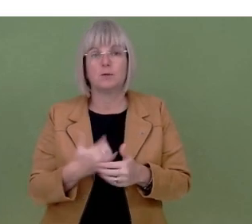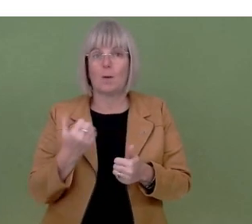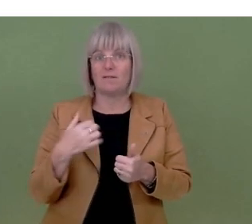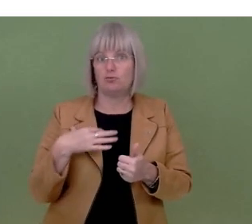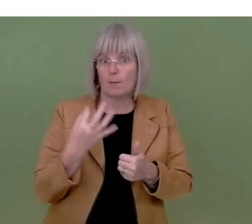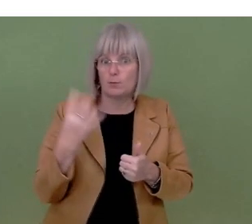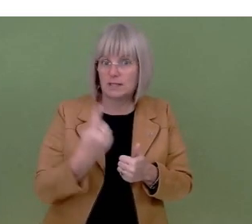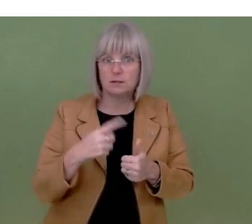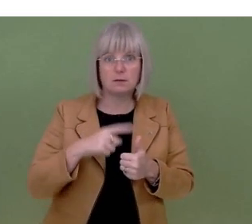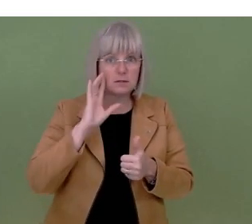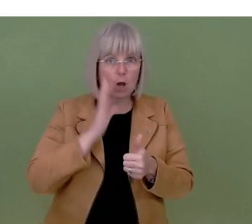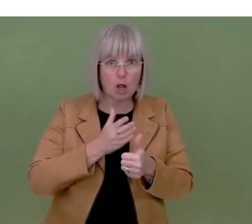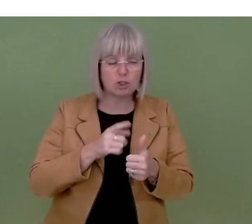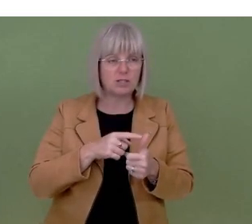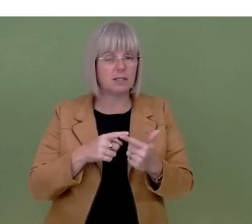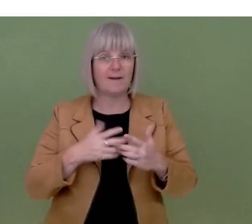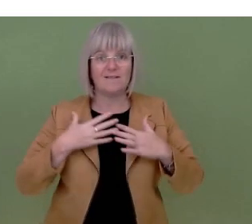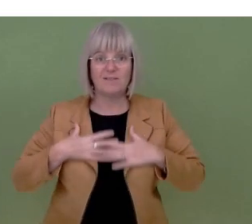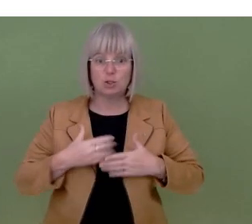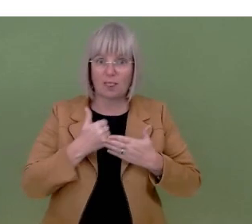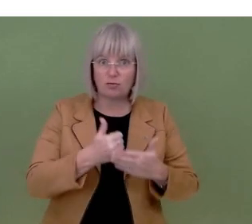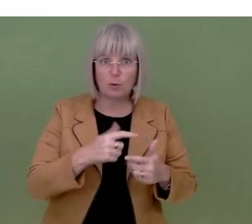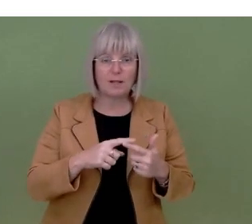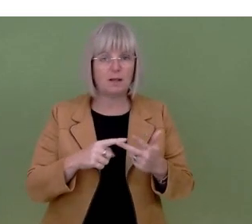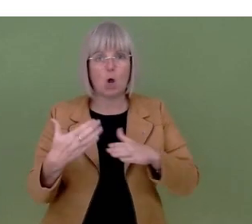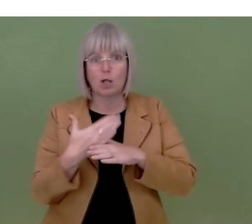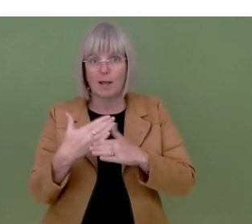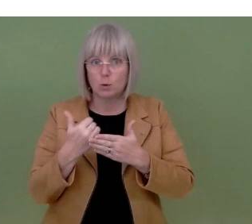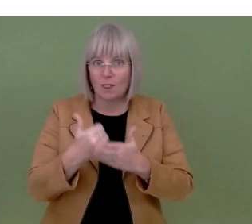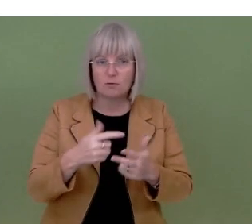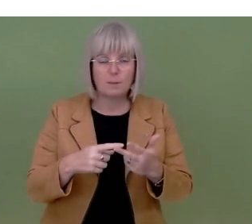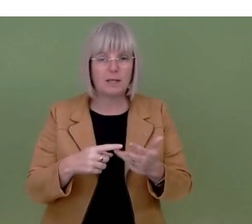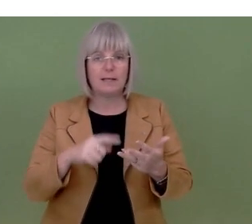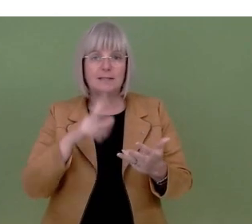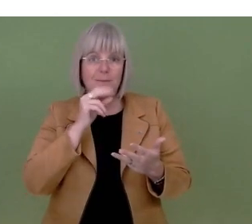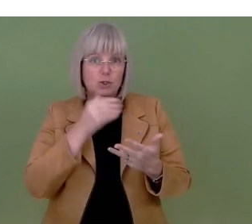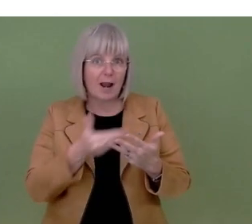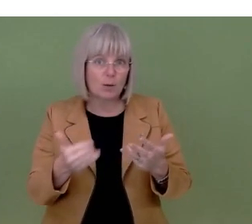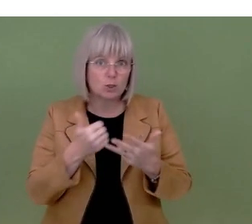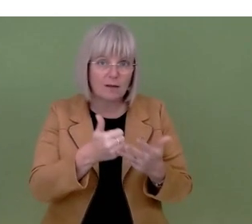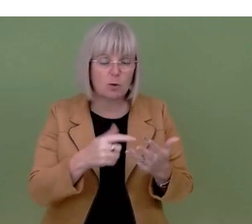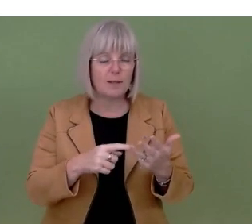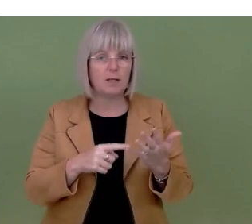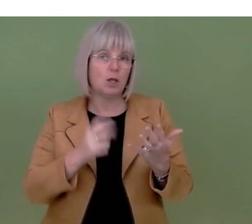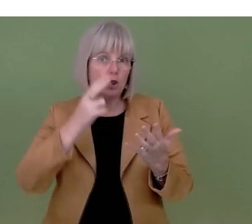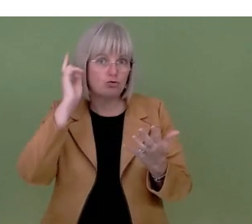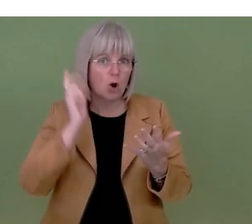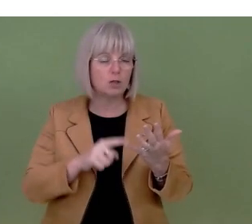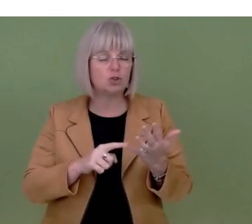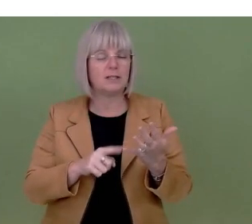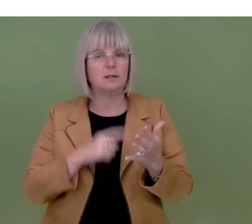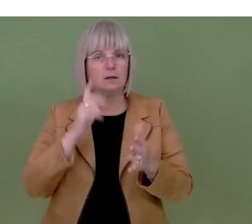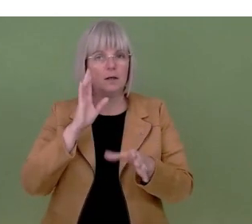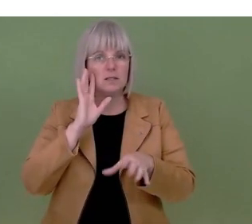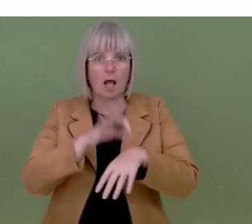from physiotherapy, occupational therapy, speech and language therapy, neurology, psychiatry,